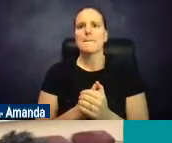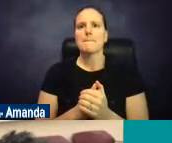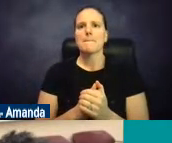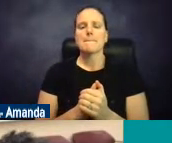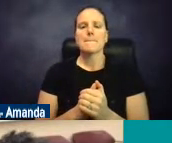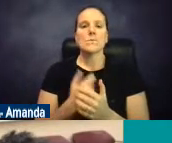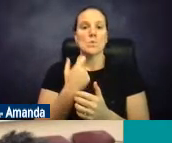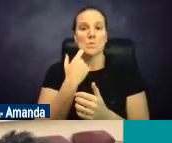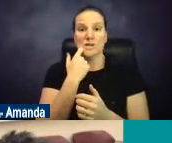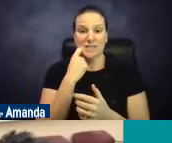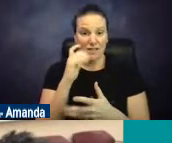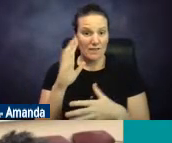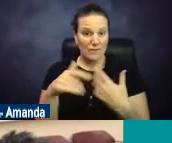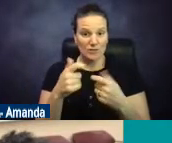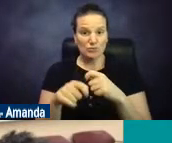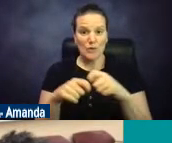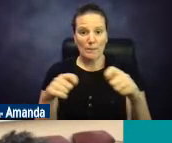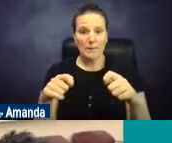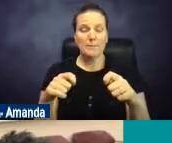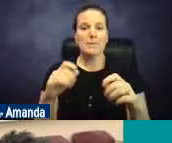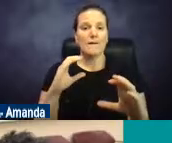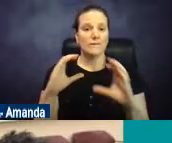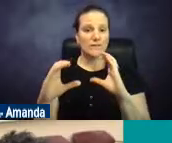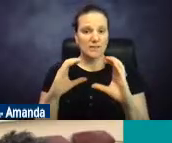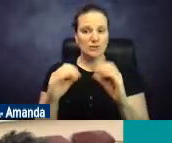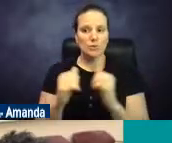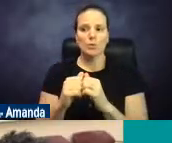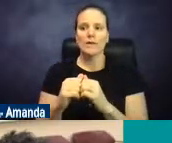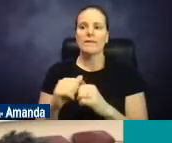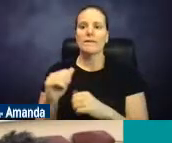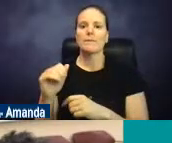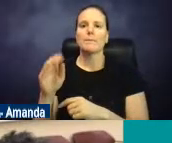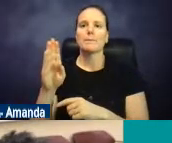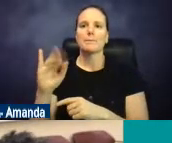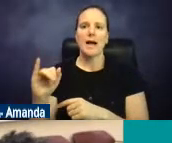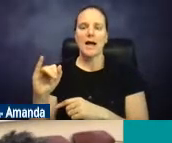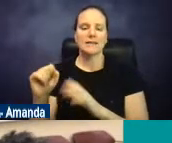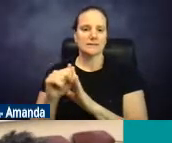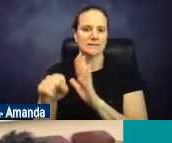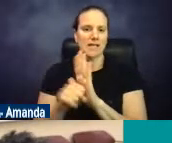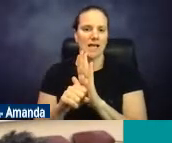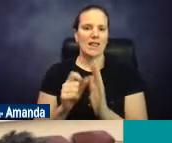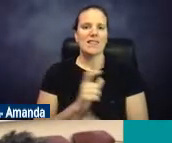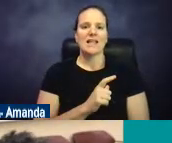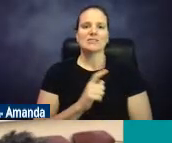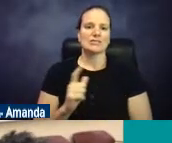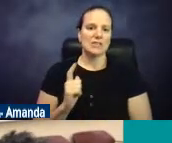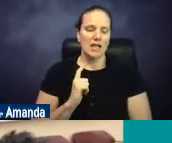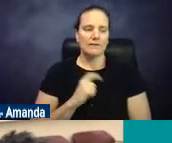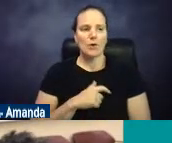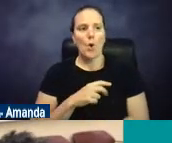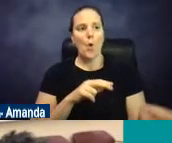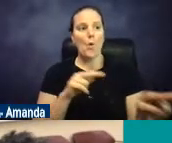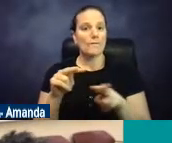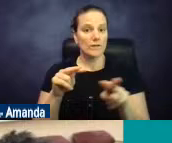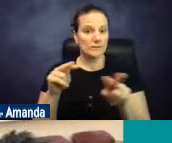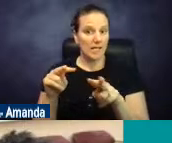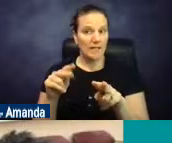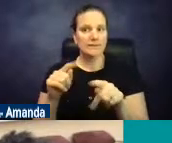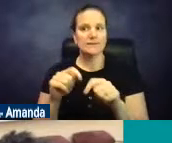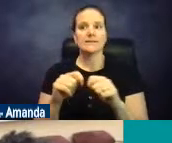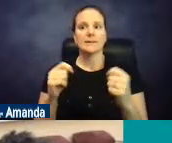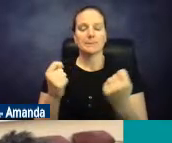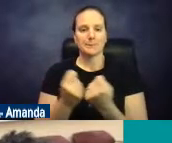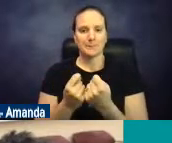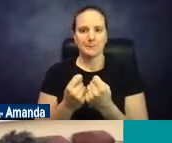wrapped up a conversation with the bi-state legislative oversight team